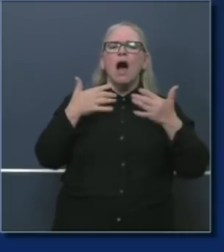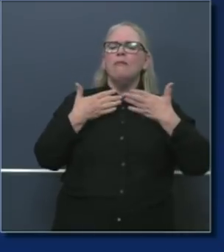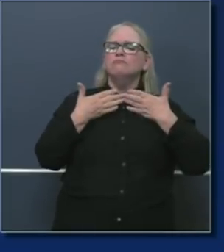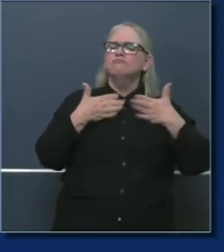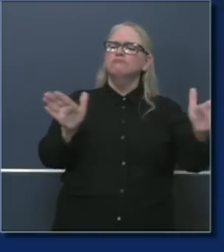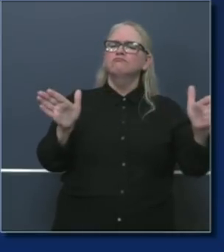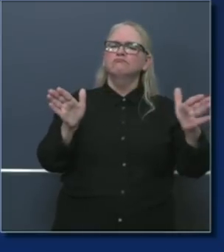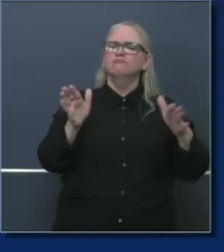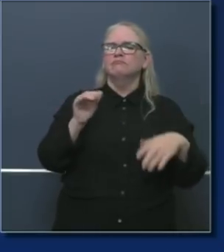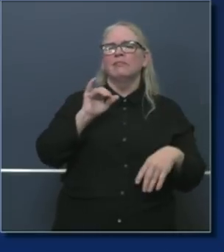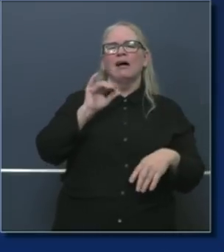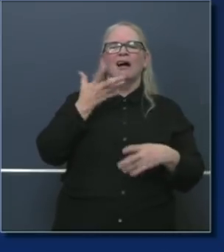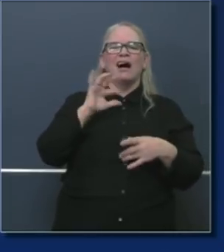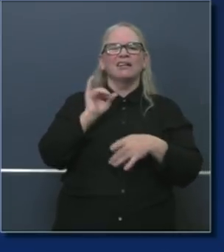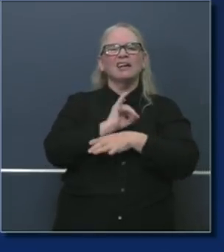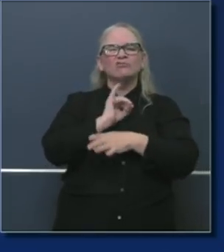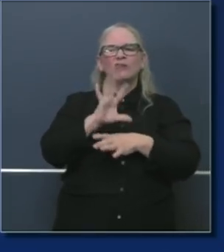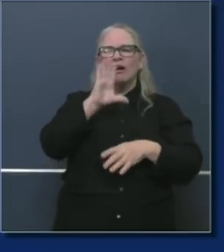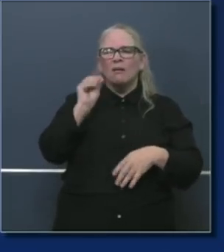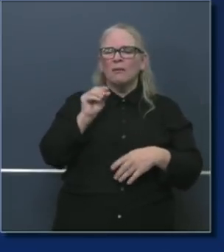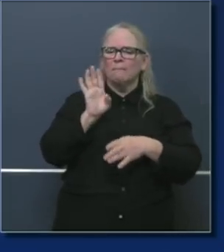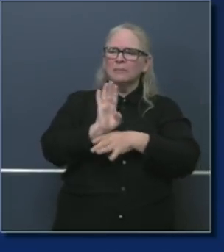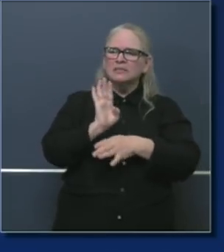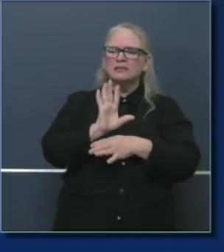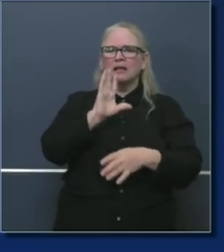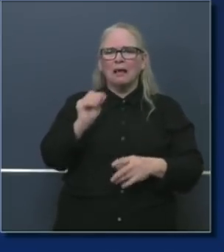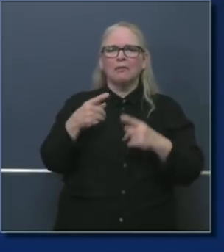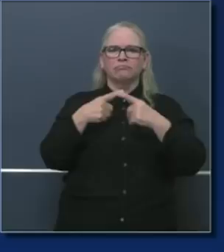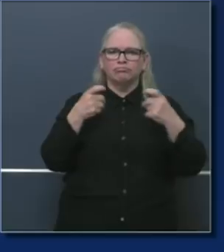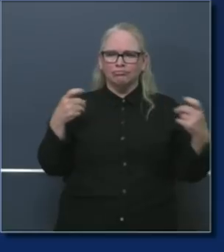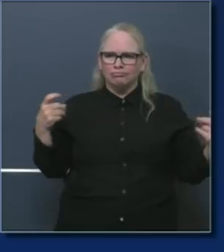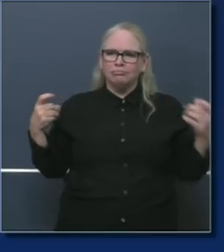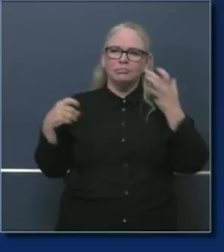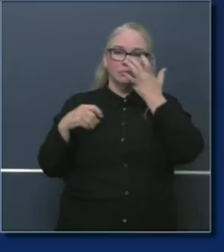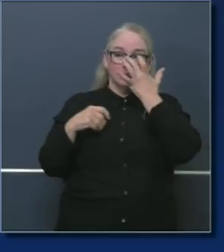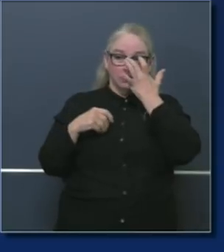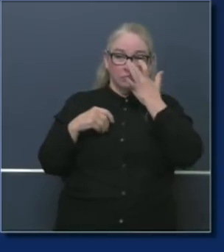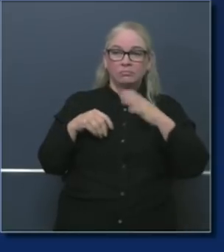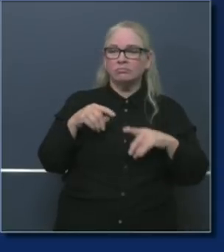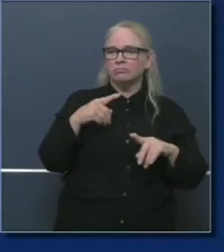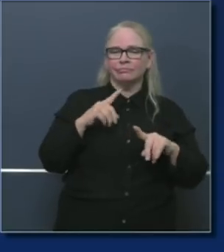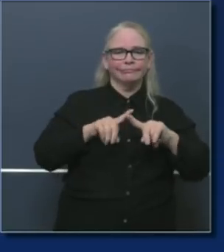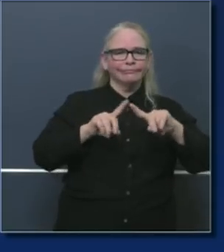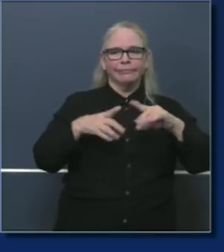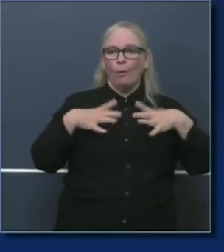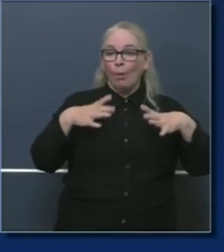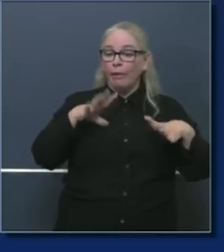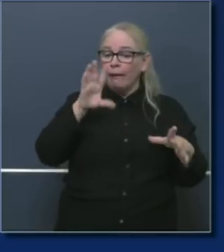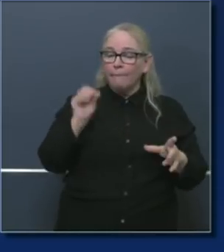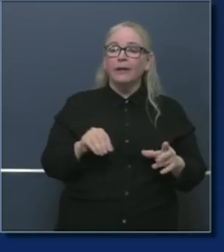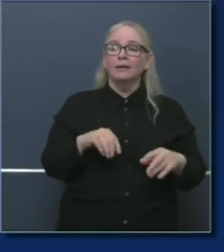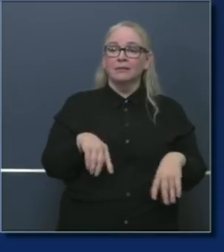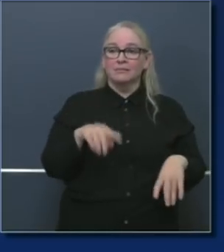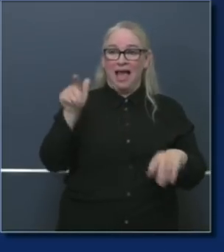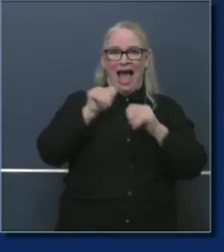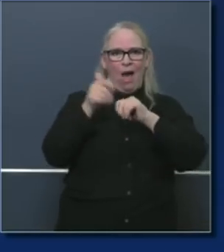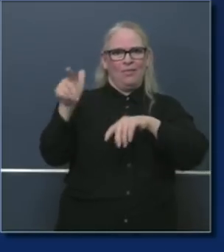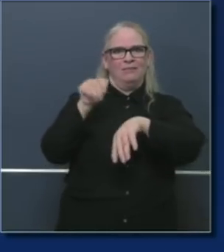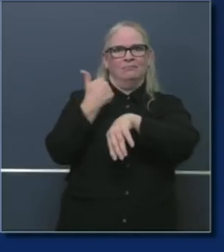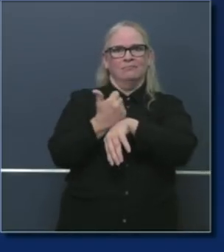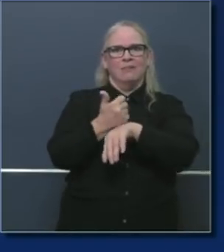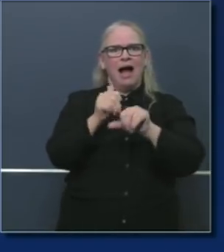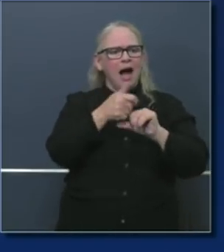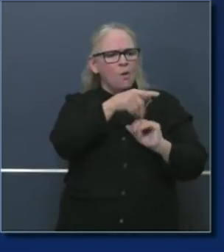how our retailers, how our industries are setting themselves up in a COVID-19 period as they return back to